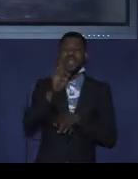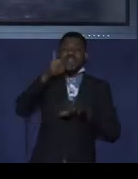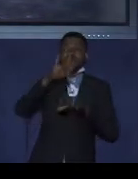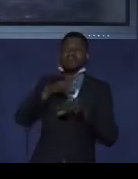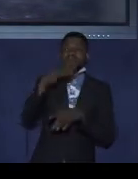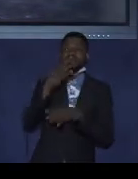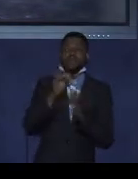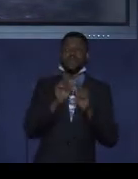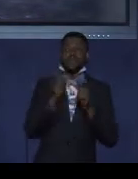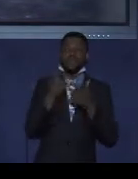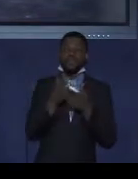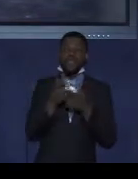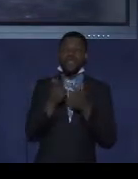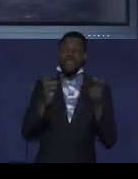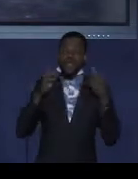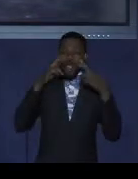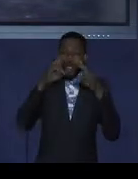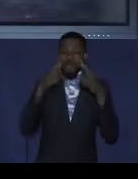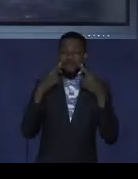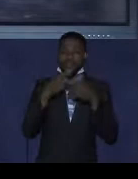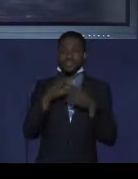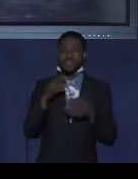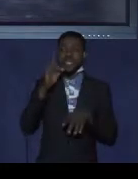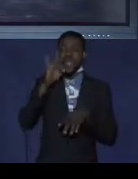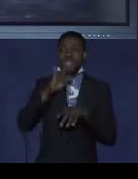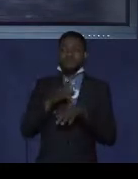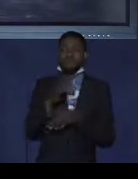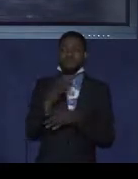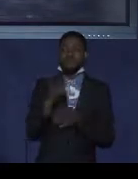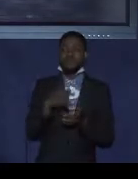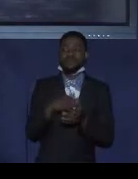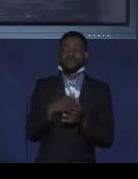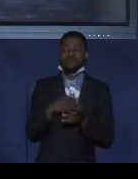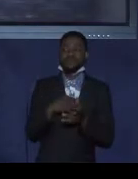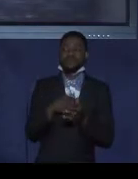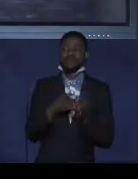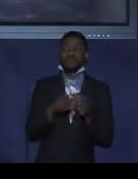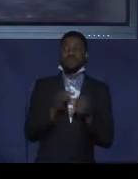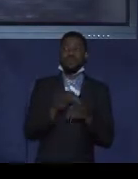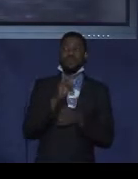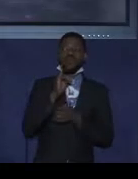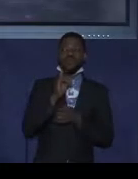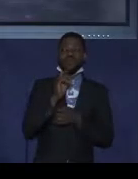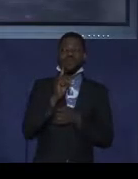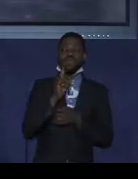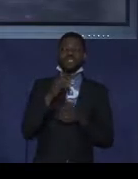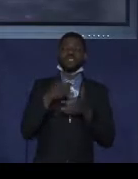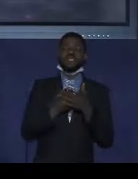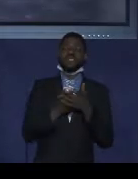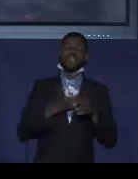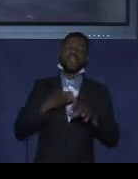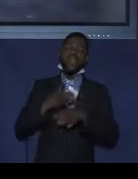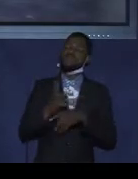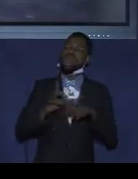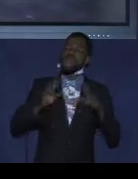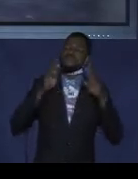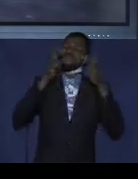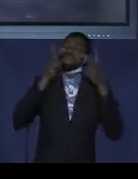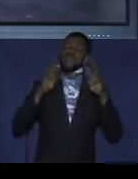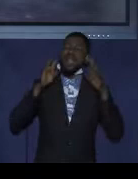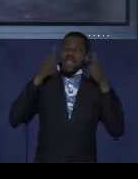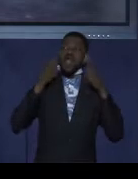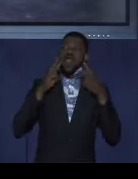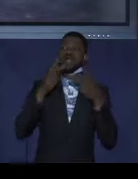effects of group conflict. Effect of group conflict. 1, it causes